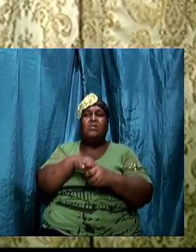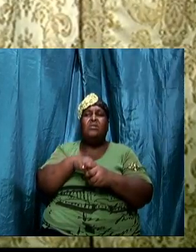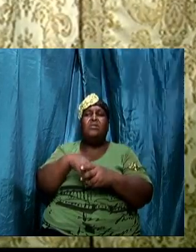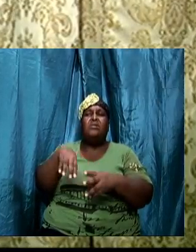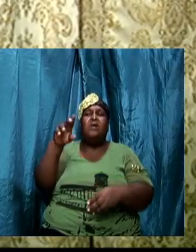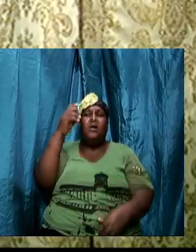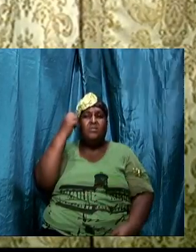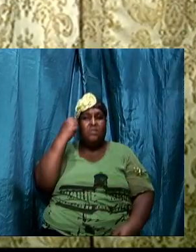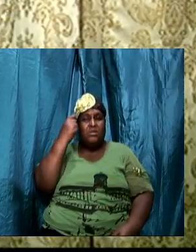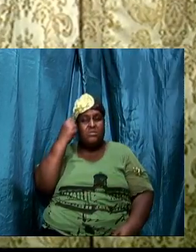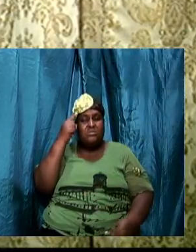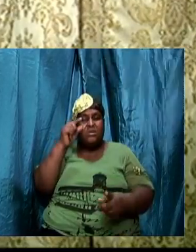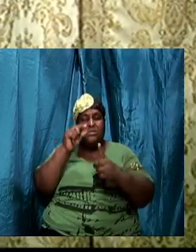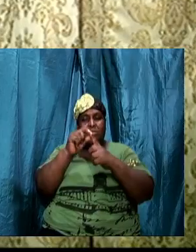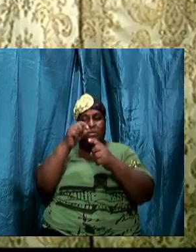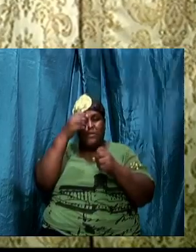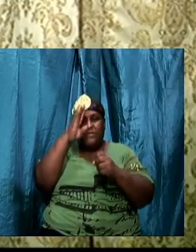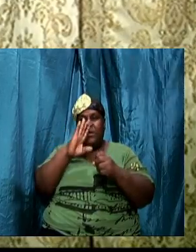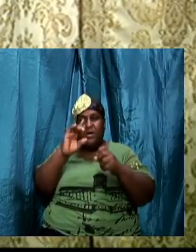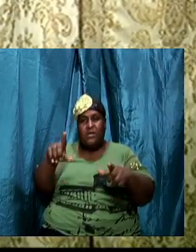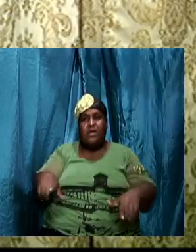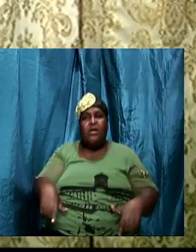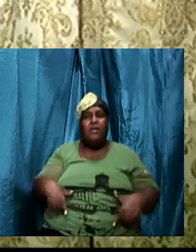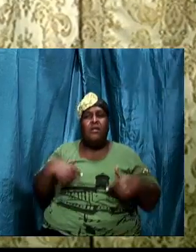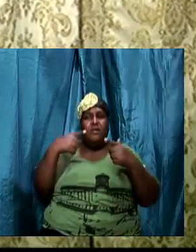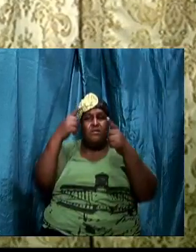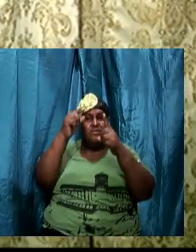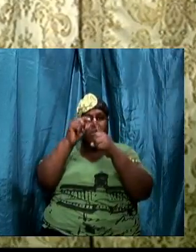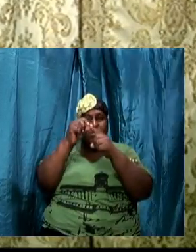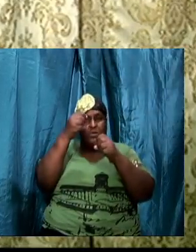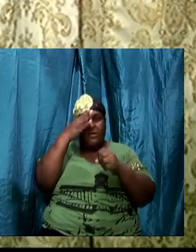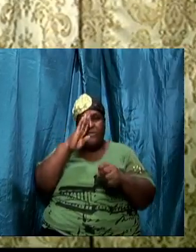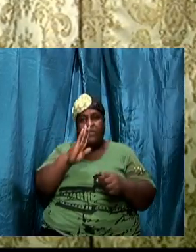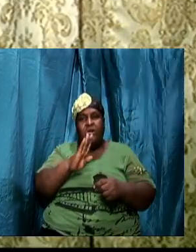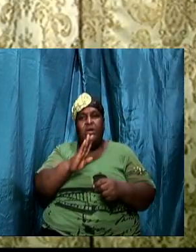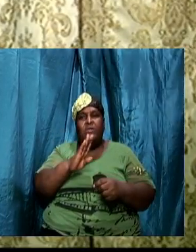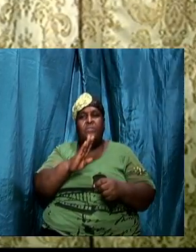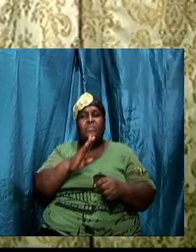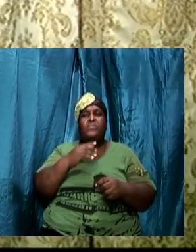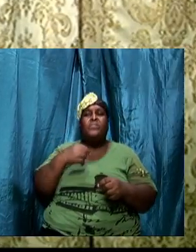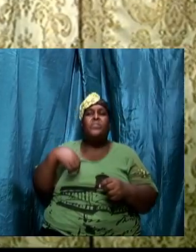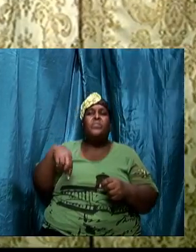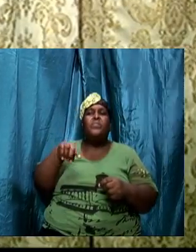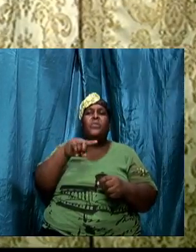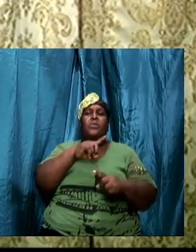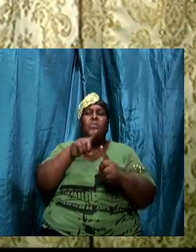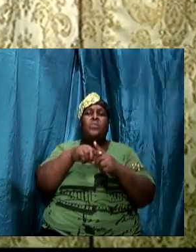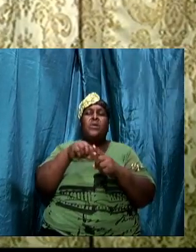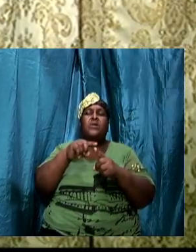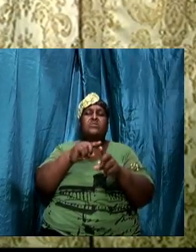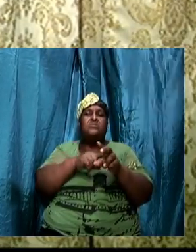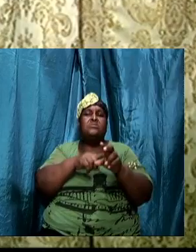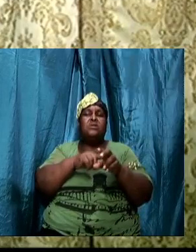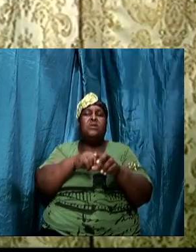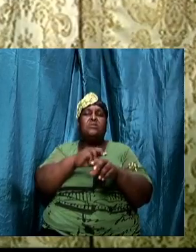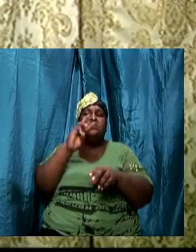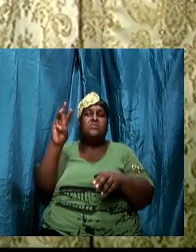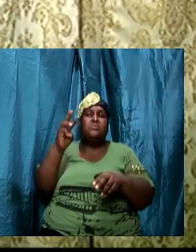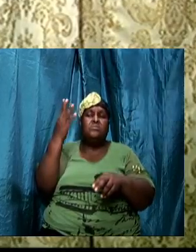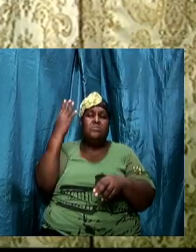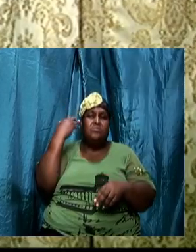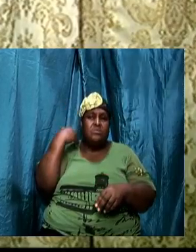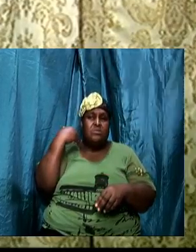understanding the Word and living the Word. When we started last week, tried